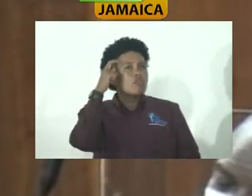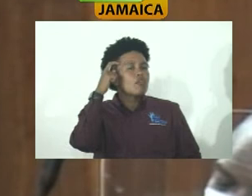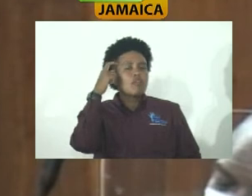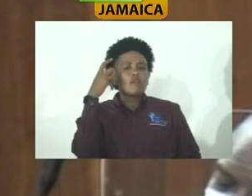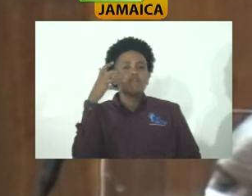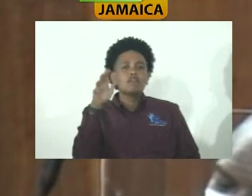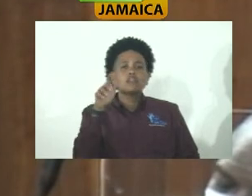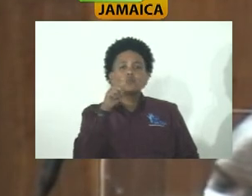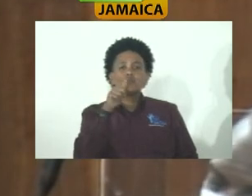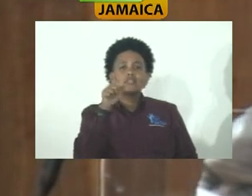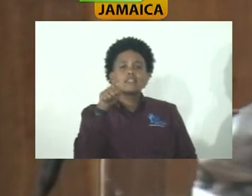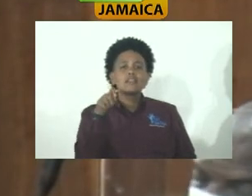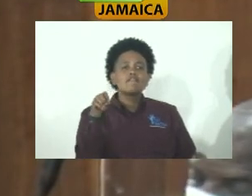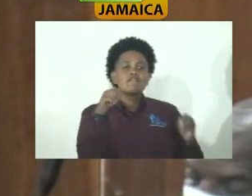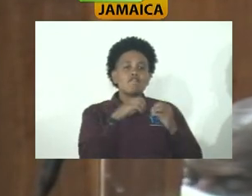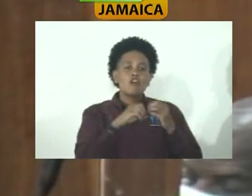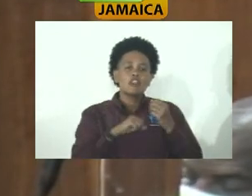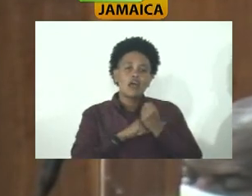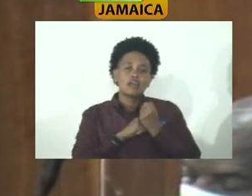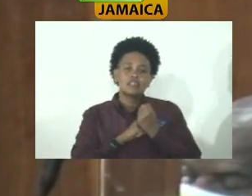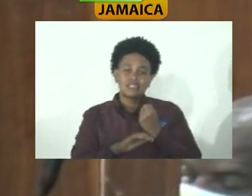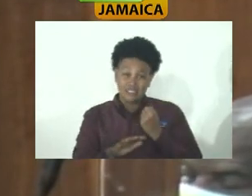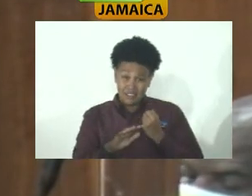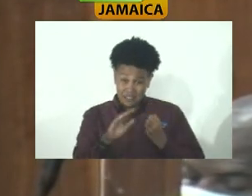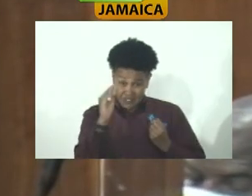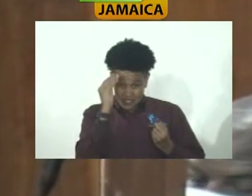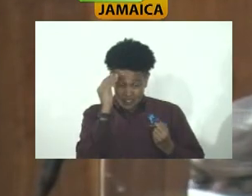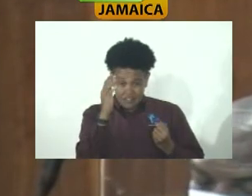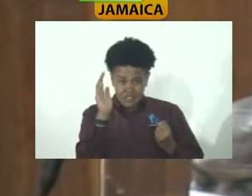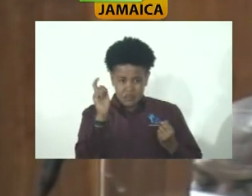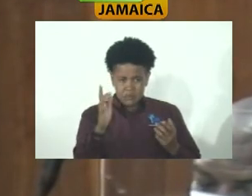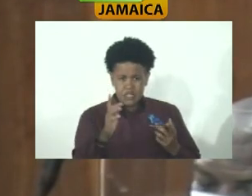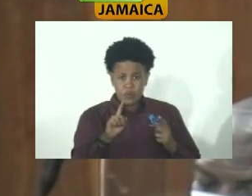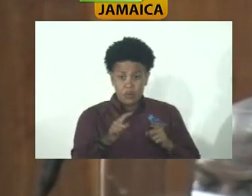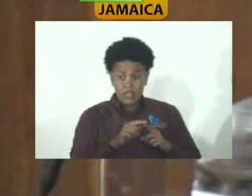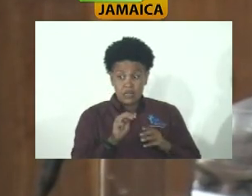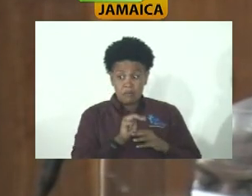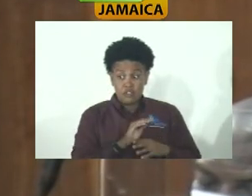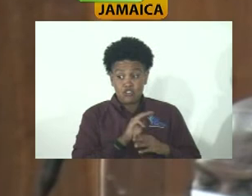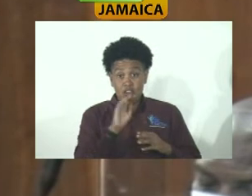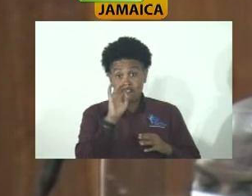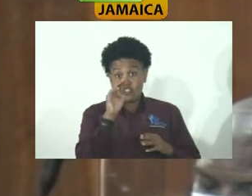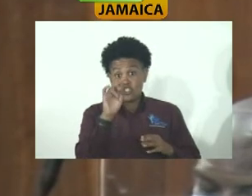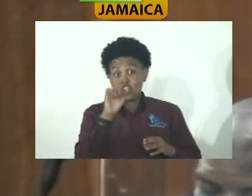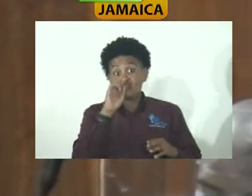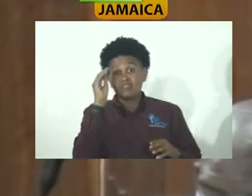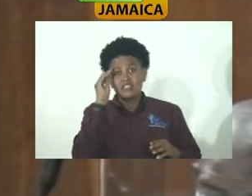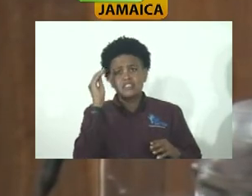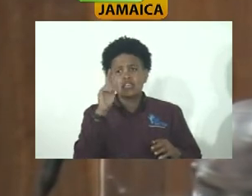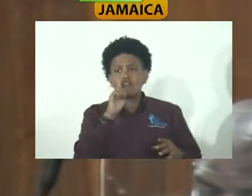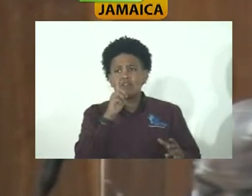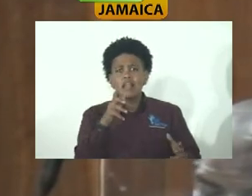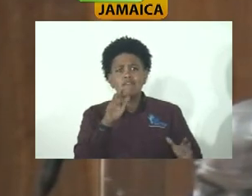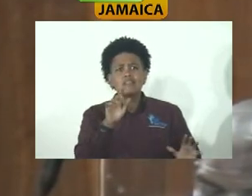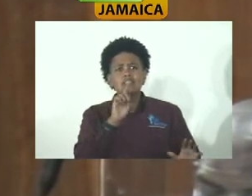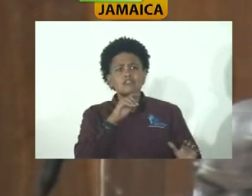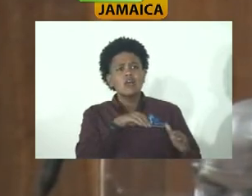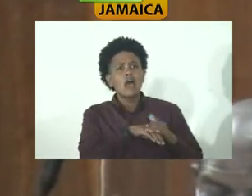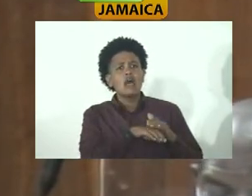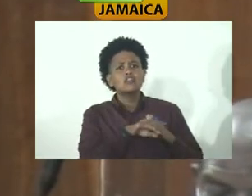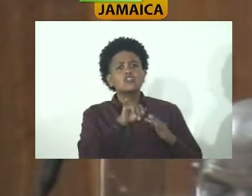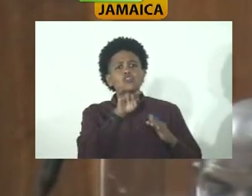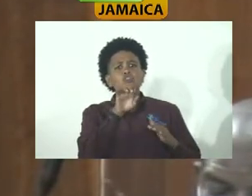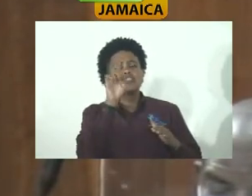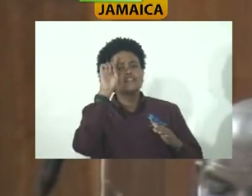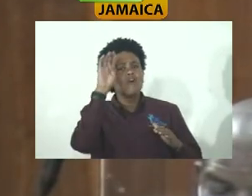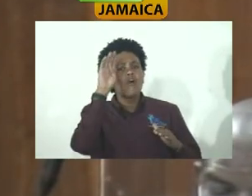and need further assistance so madam speaker when the minister of justice says that it is facilitating access to justice for